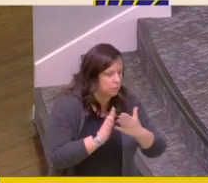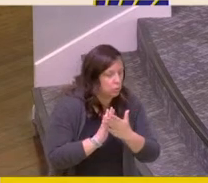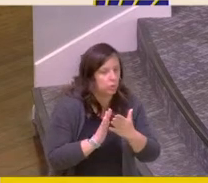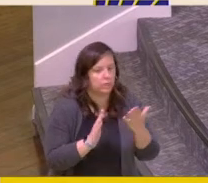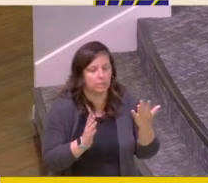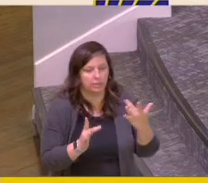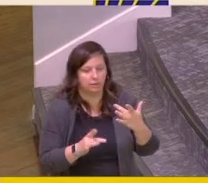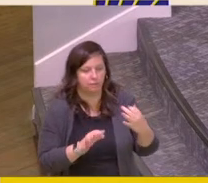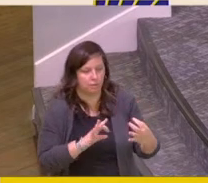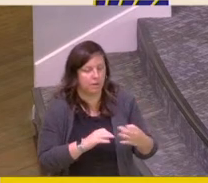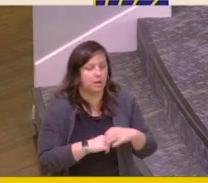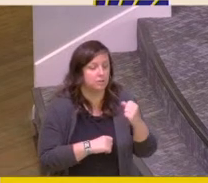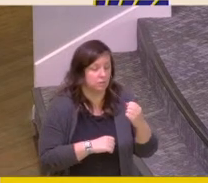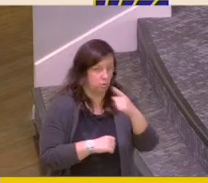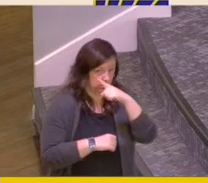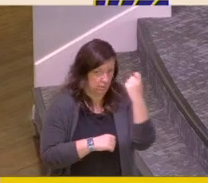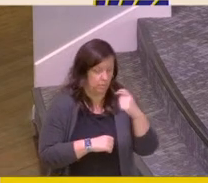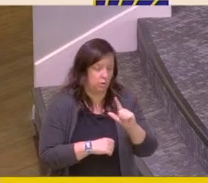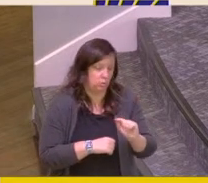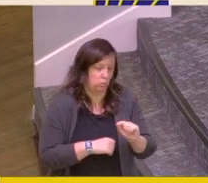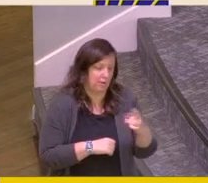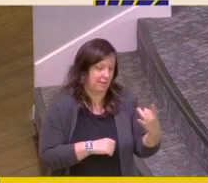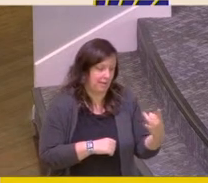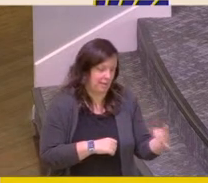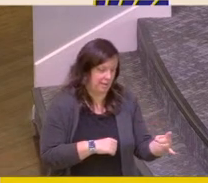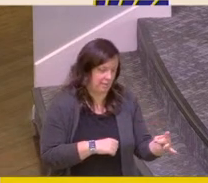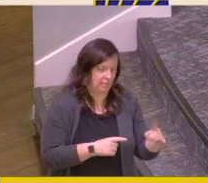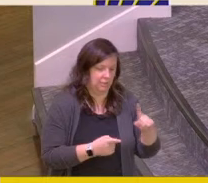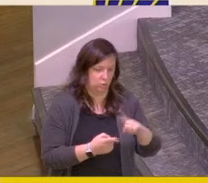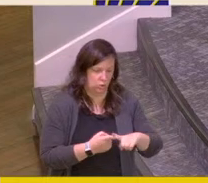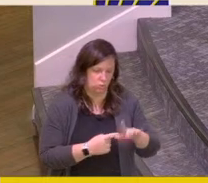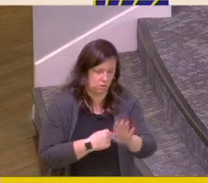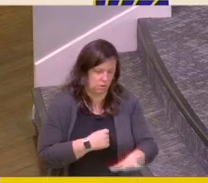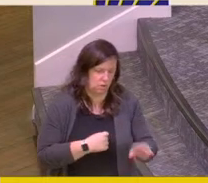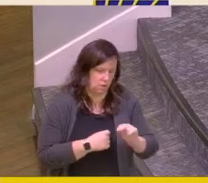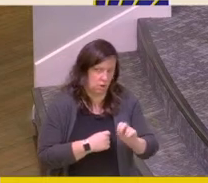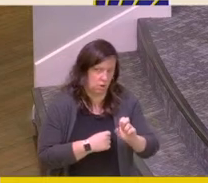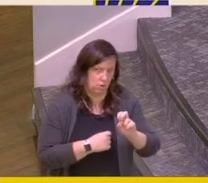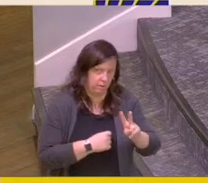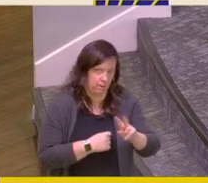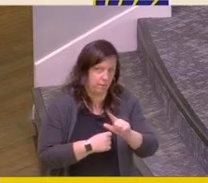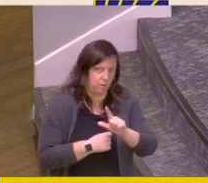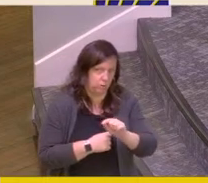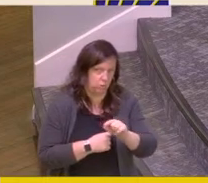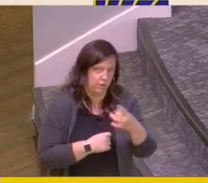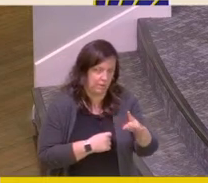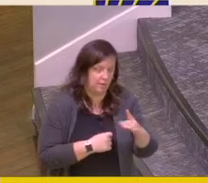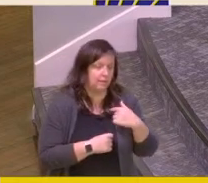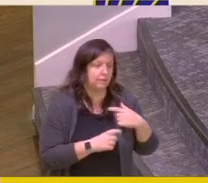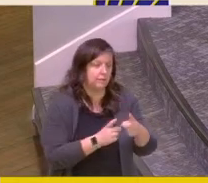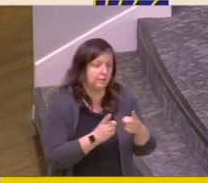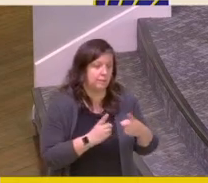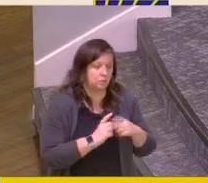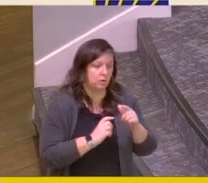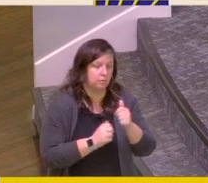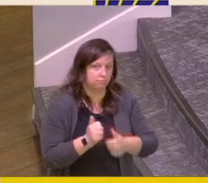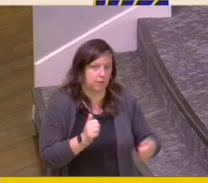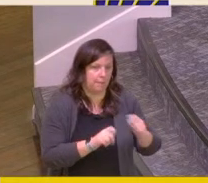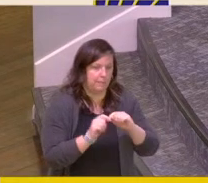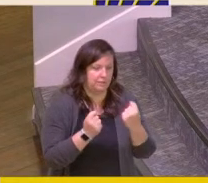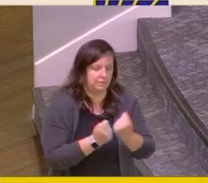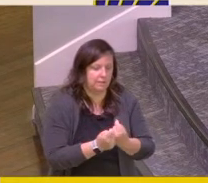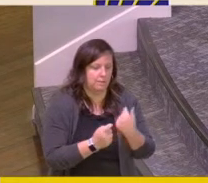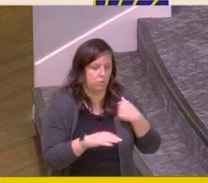summer of 2018 to around about November of 2018, the district administrative team engaged in a comprehensive review of